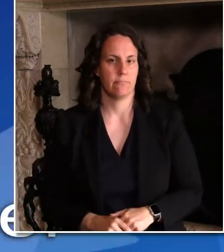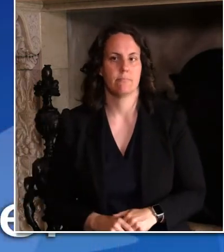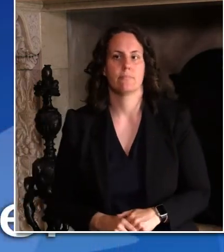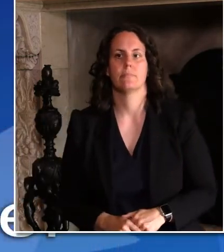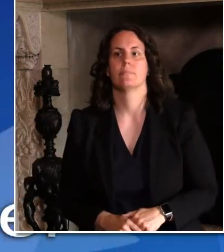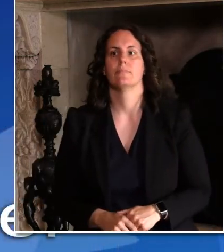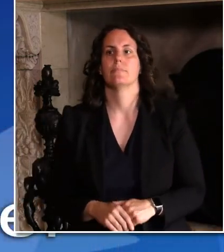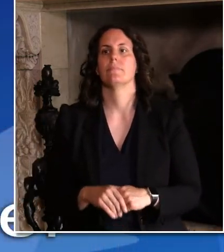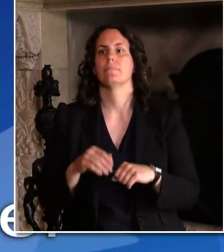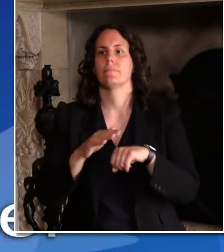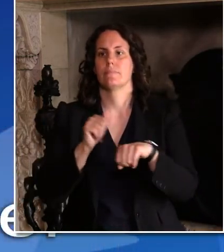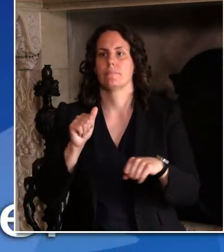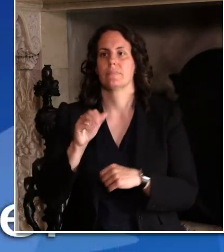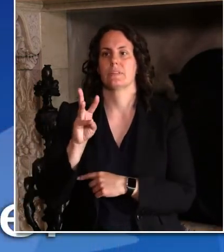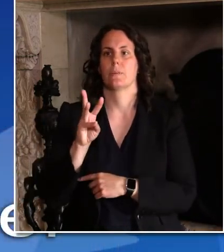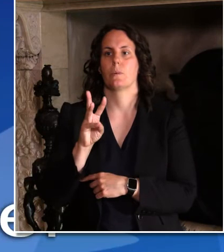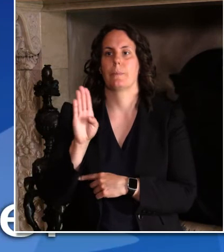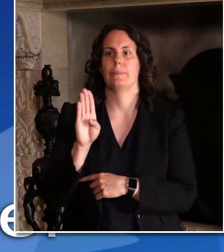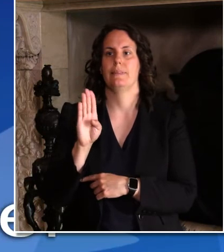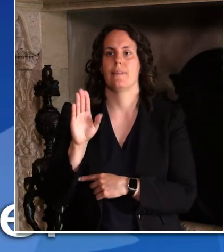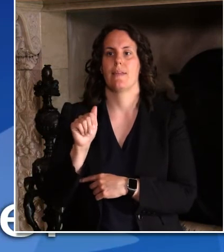Green Bay. WBAY.